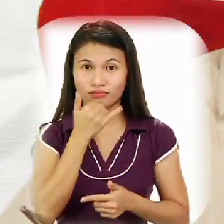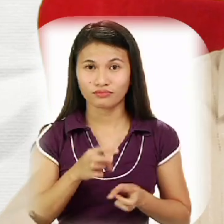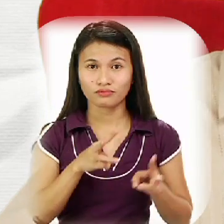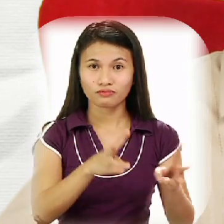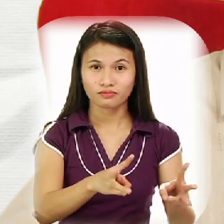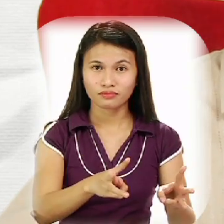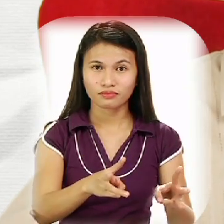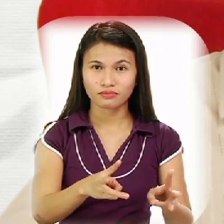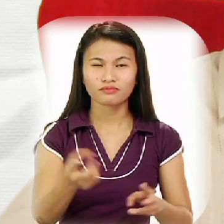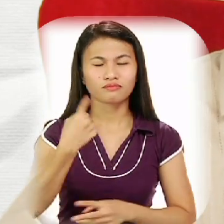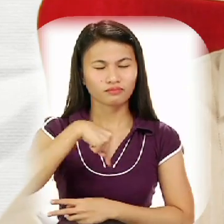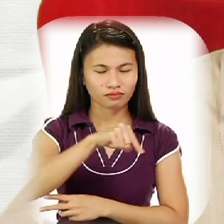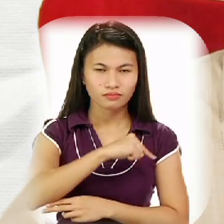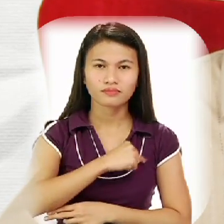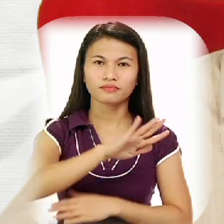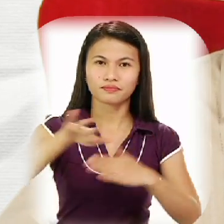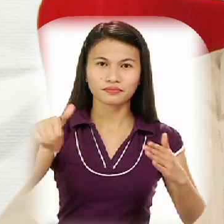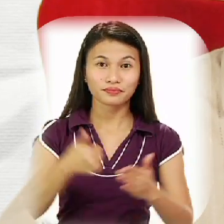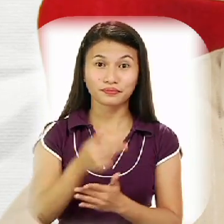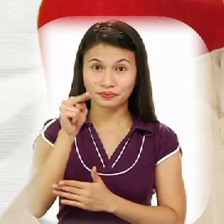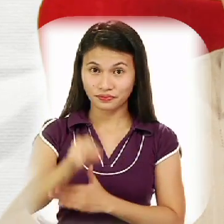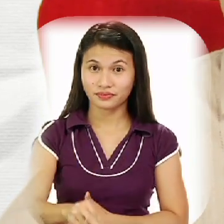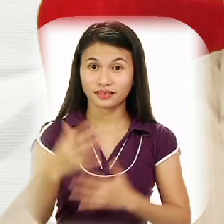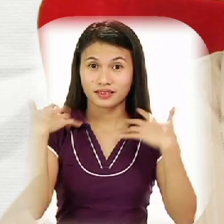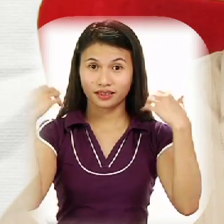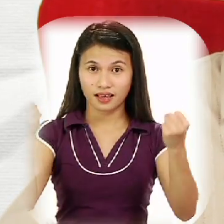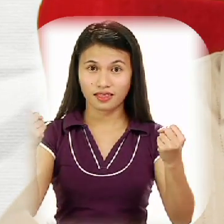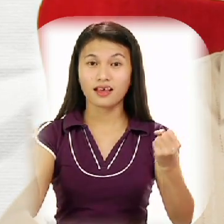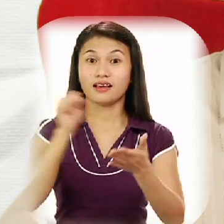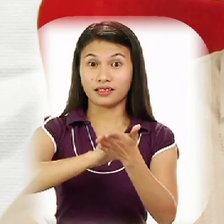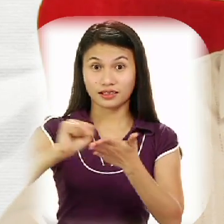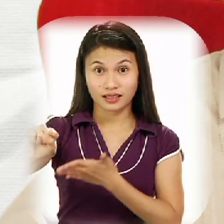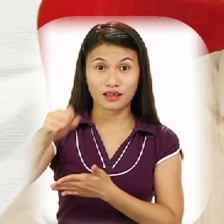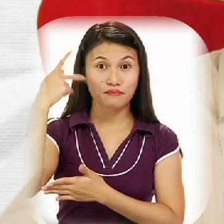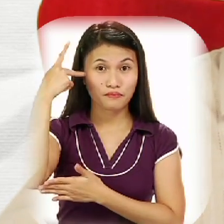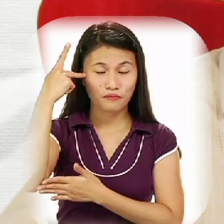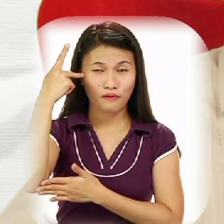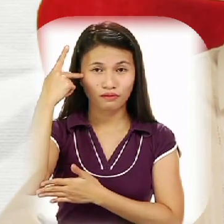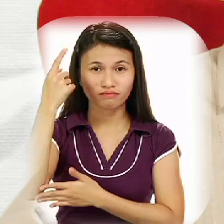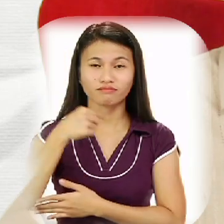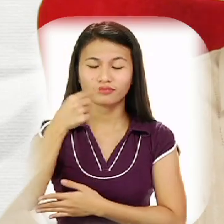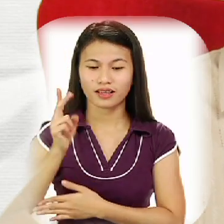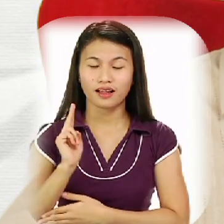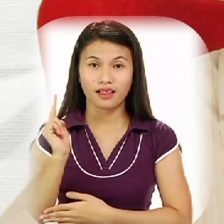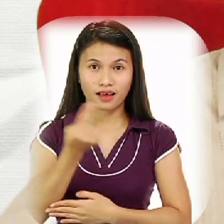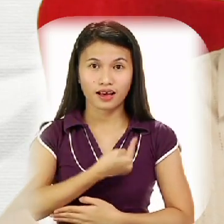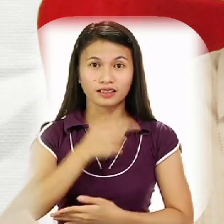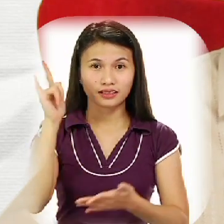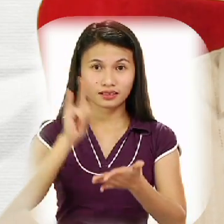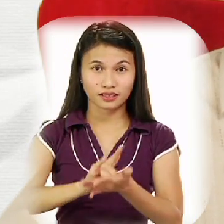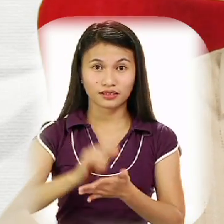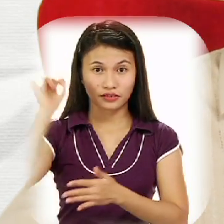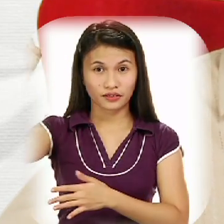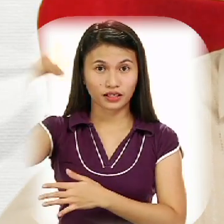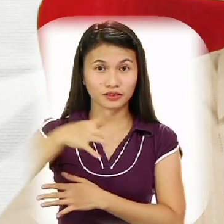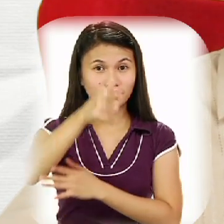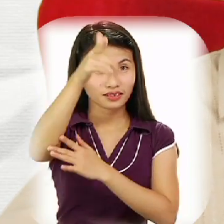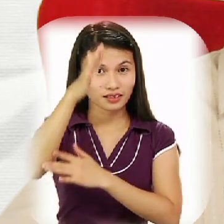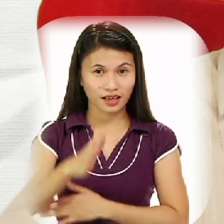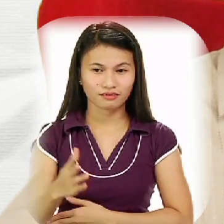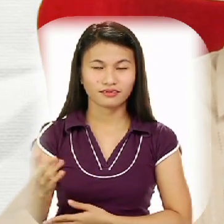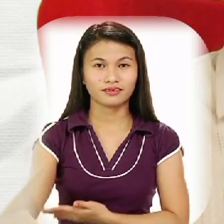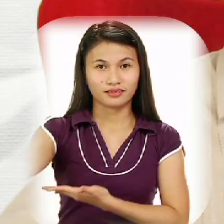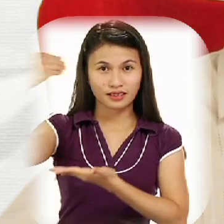We all need strength. And St. Paul here tells us that the gracious God came to